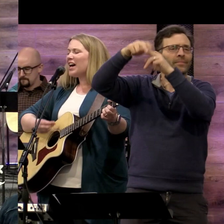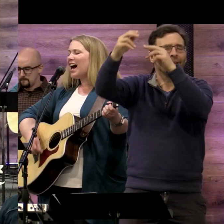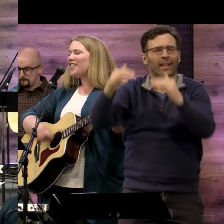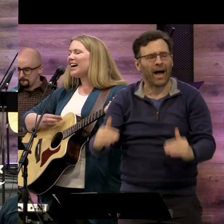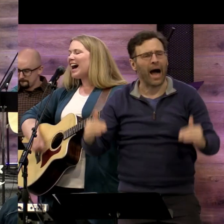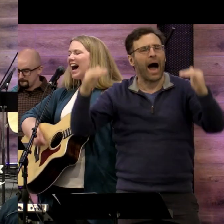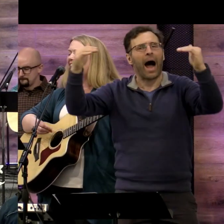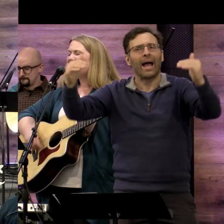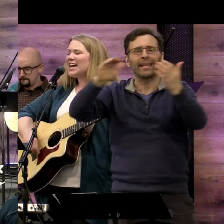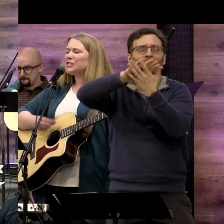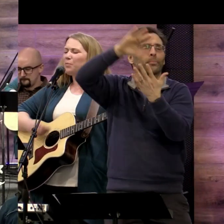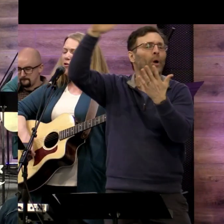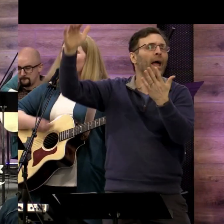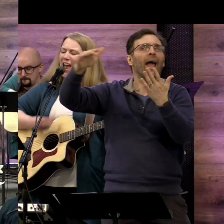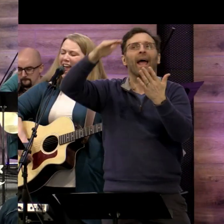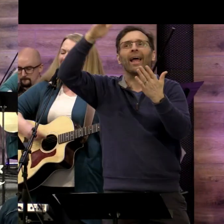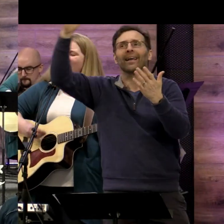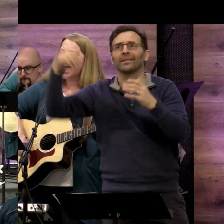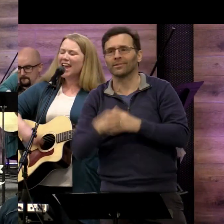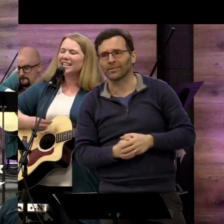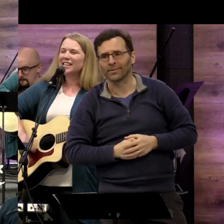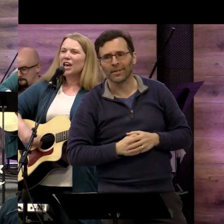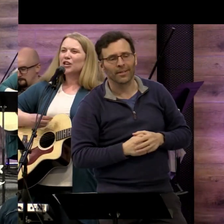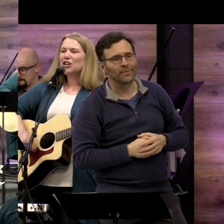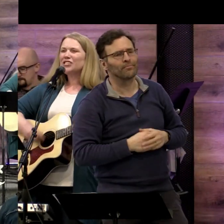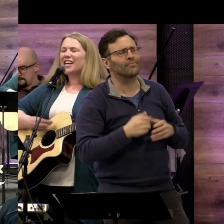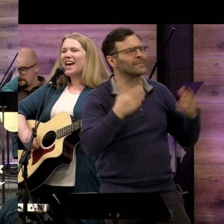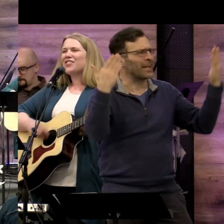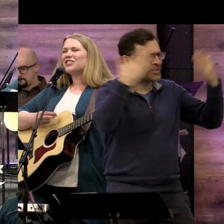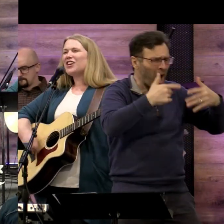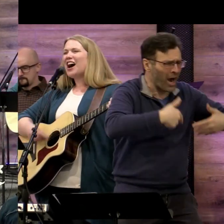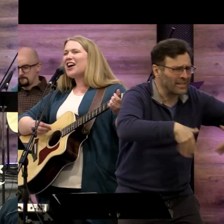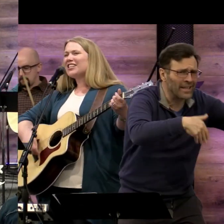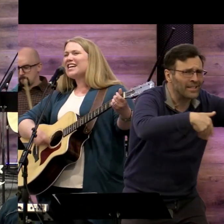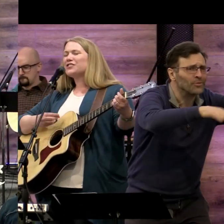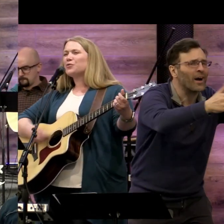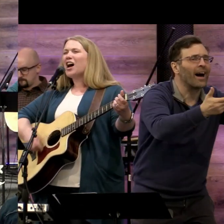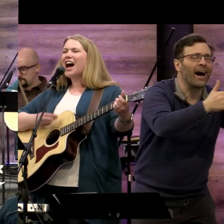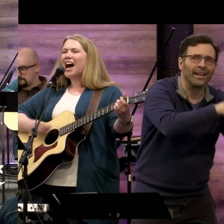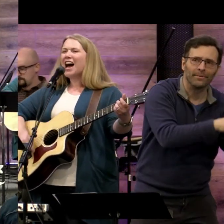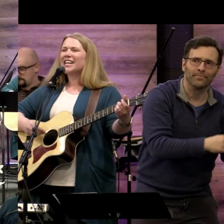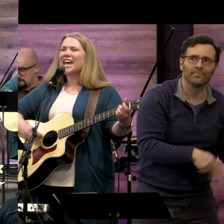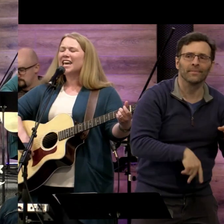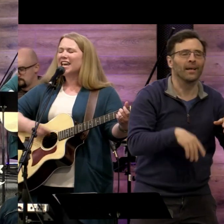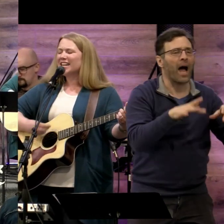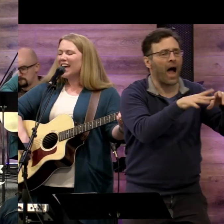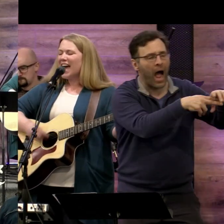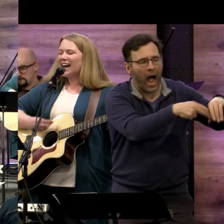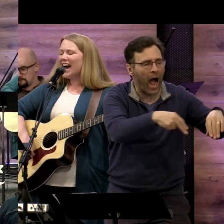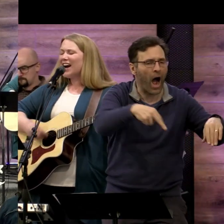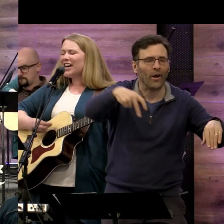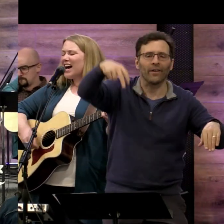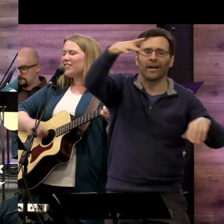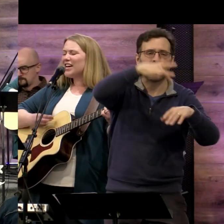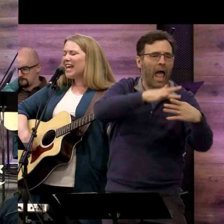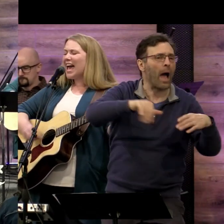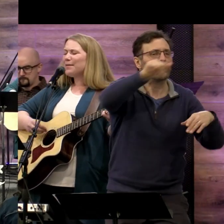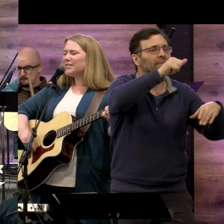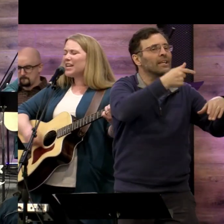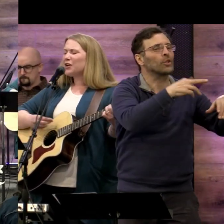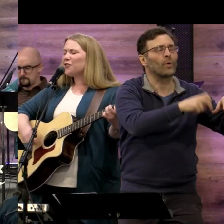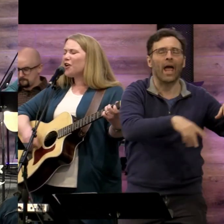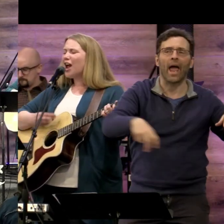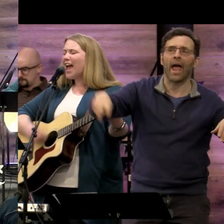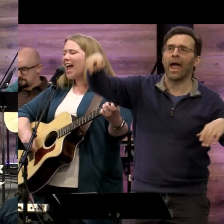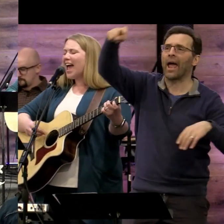enthroned on the highest praise. You sent the darkness running out of an